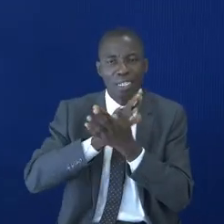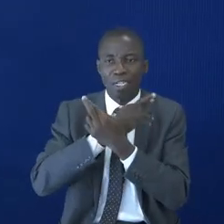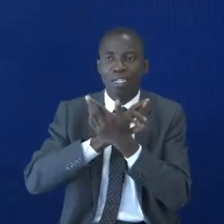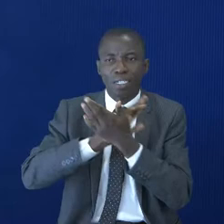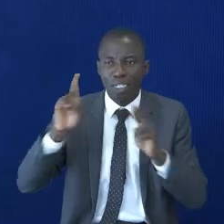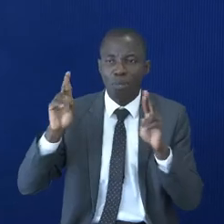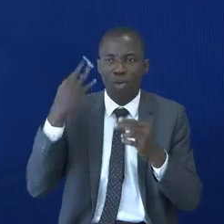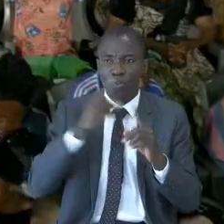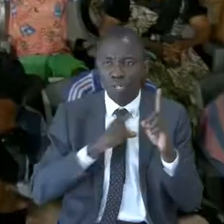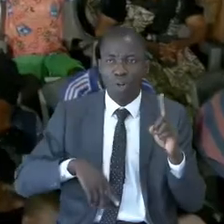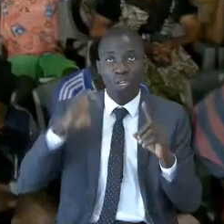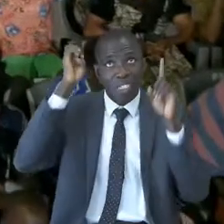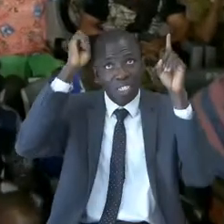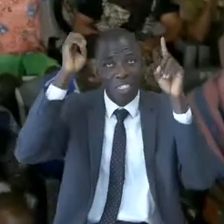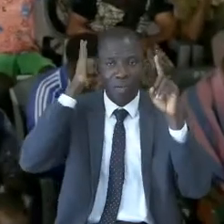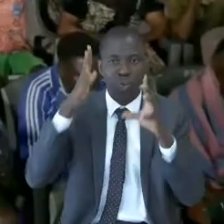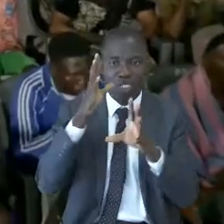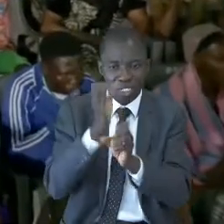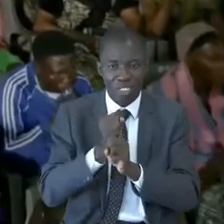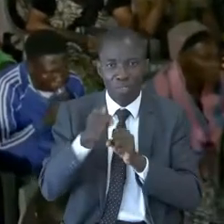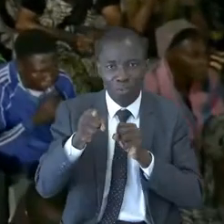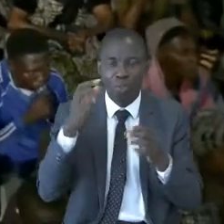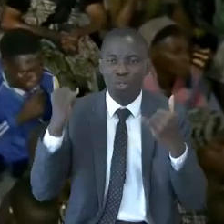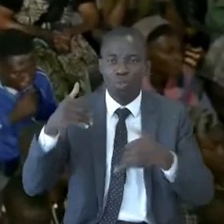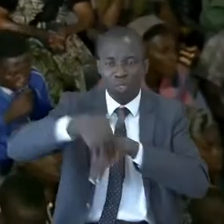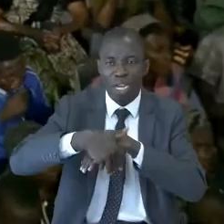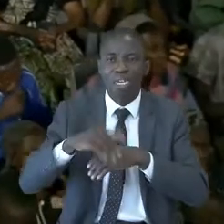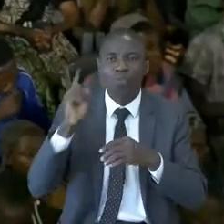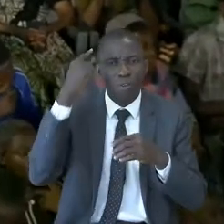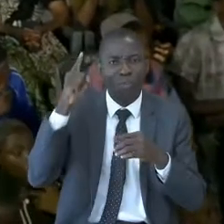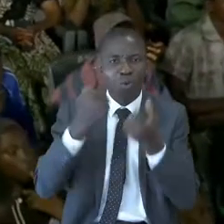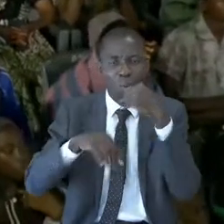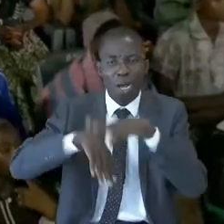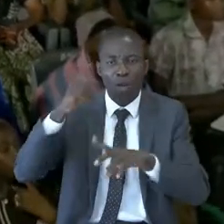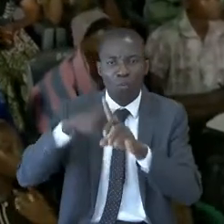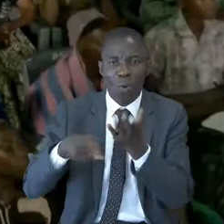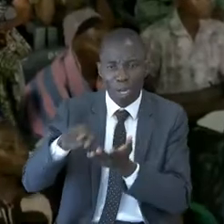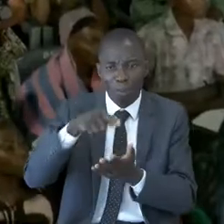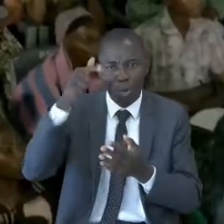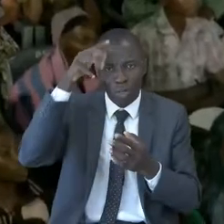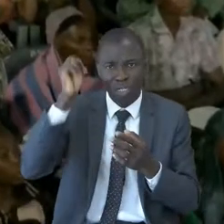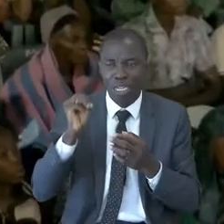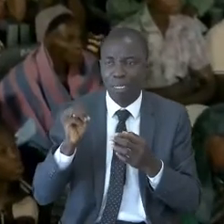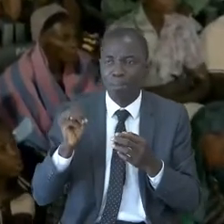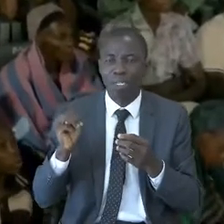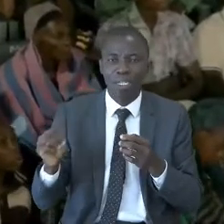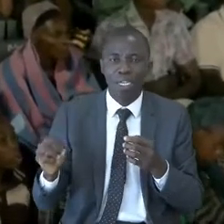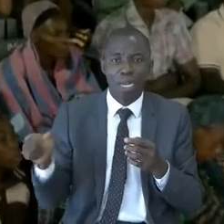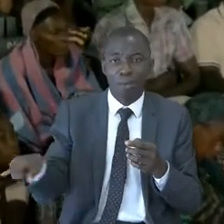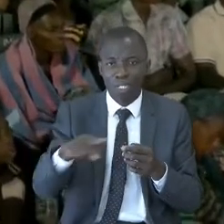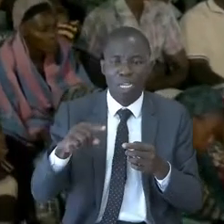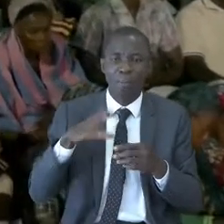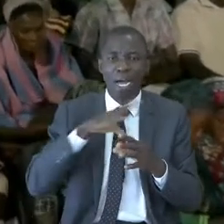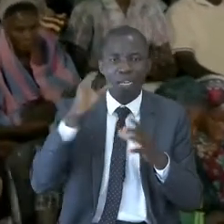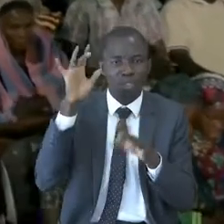will receive you tonight. Wherefore, come out from among them and be separate, says the Lord, and touch